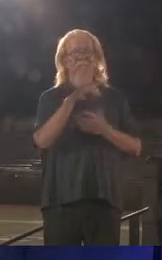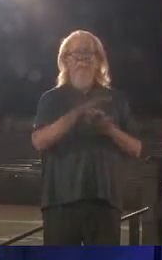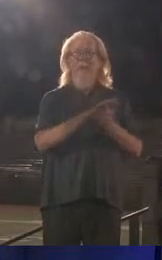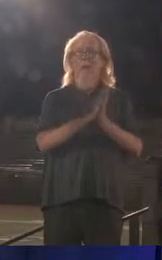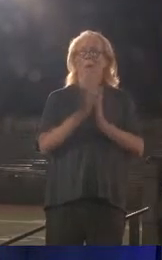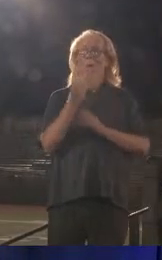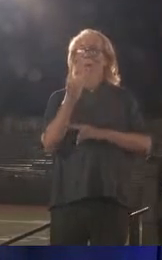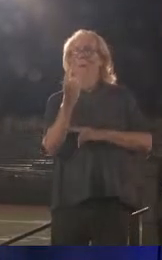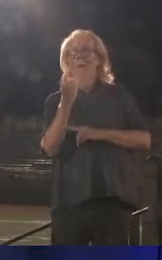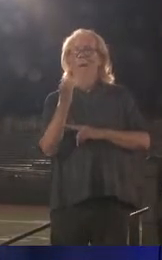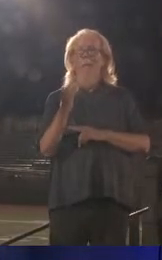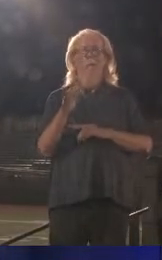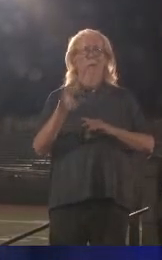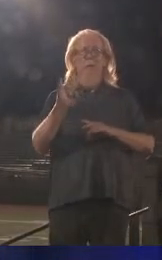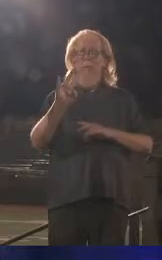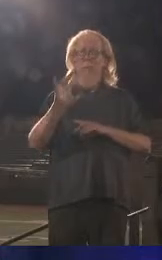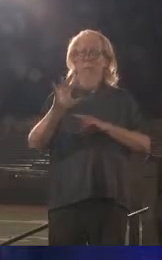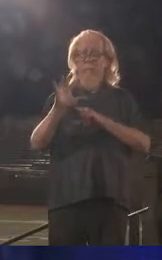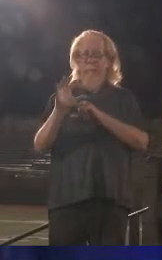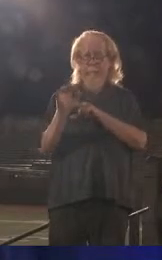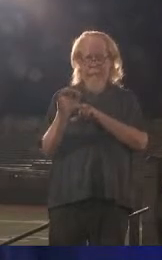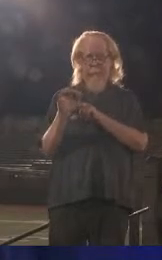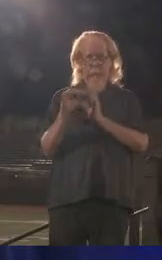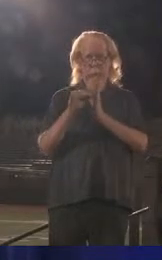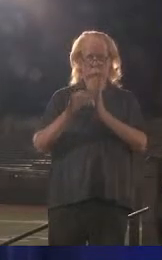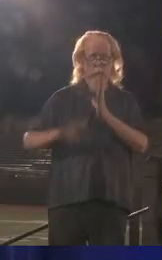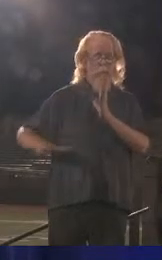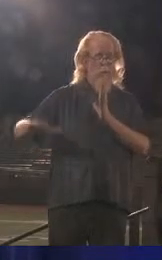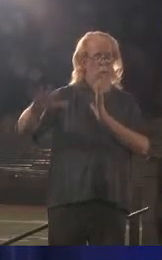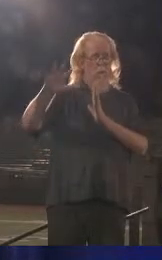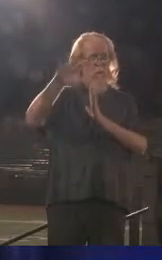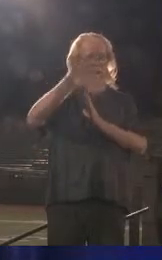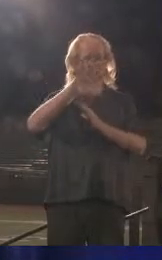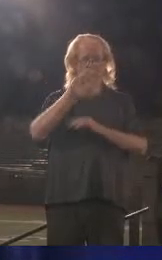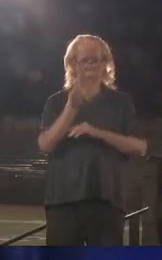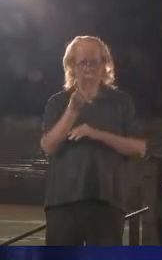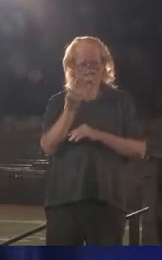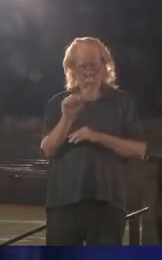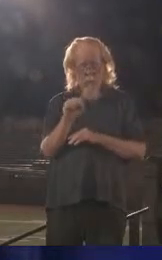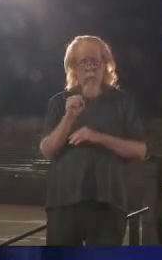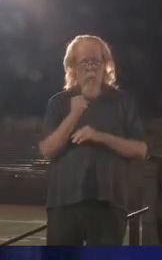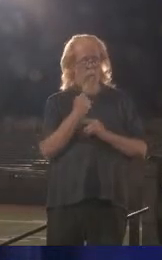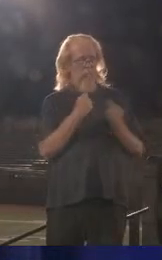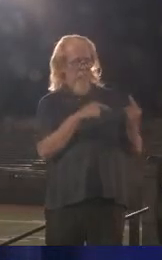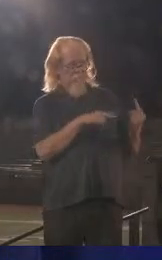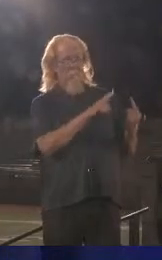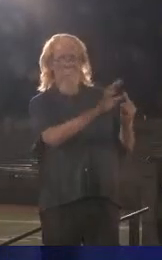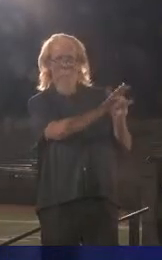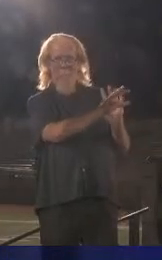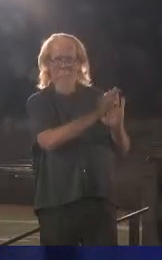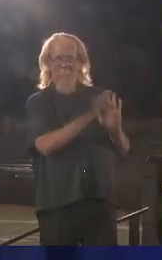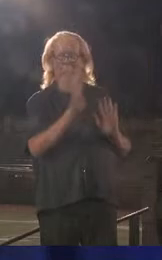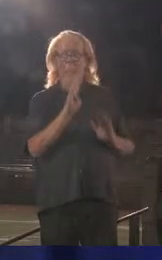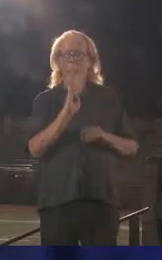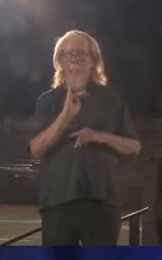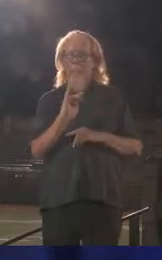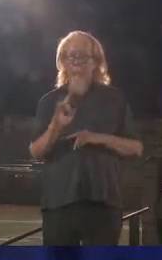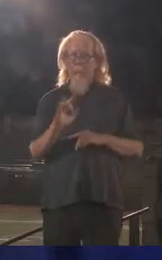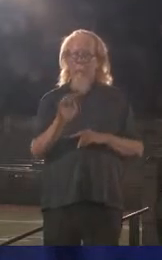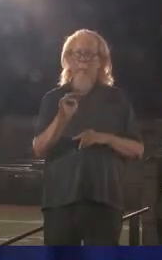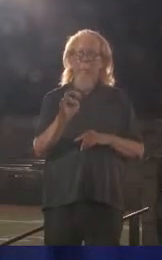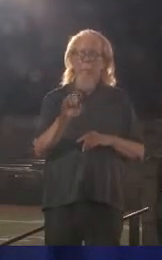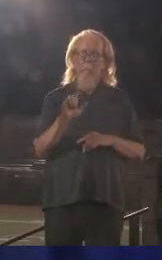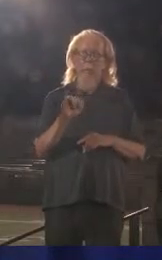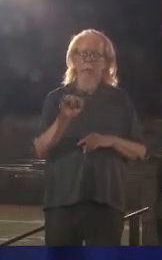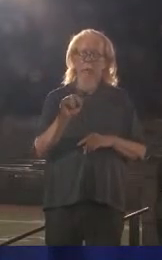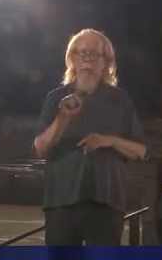one of 750 scholars across the country to win the Bill and Melinda Gates Scholarship,